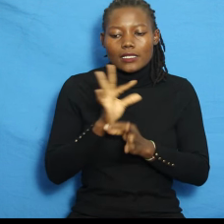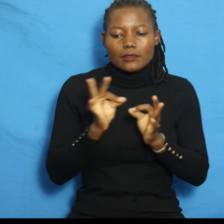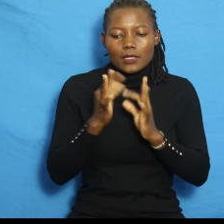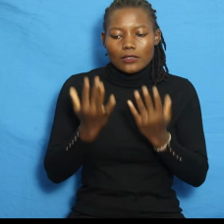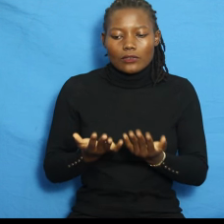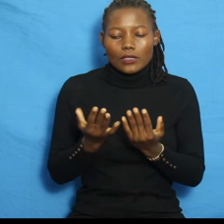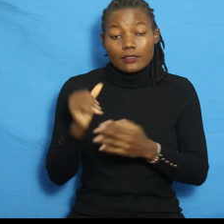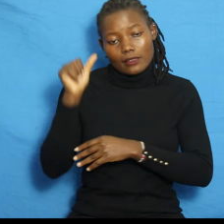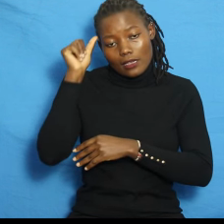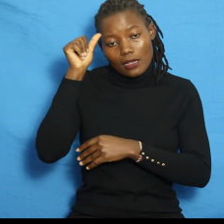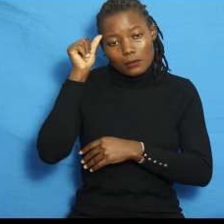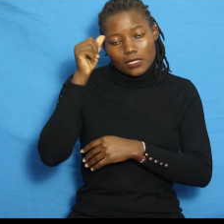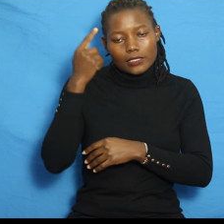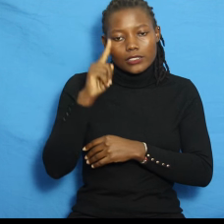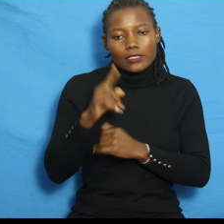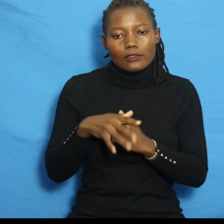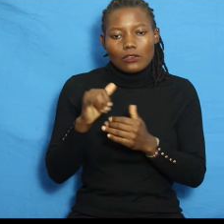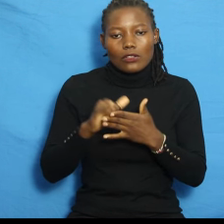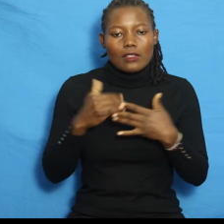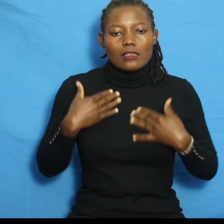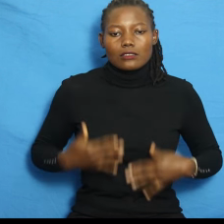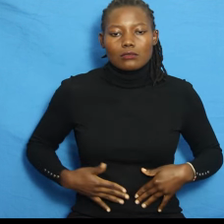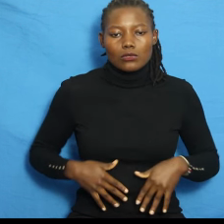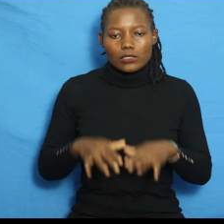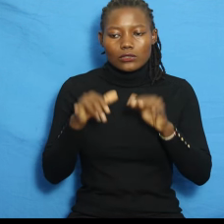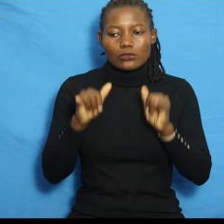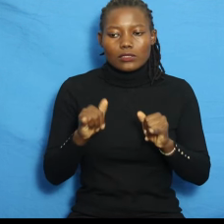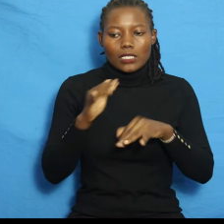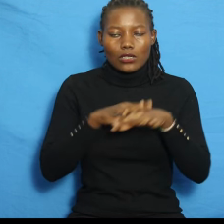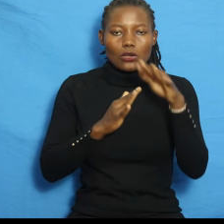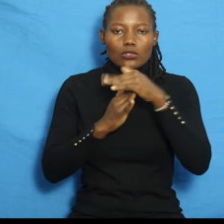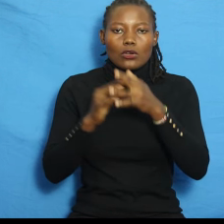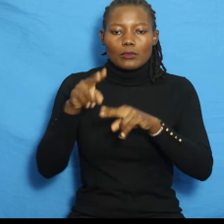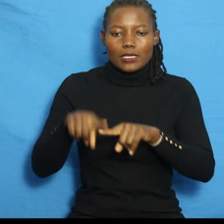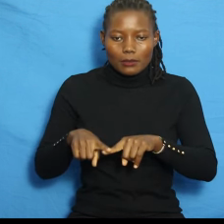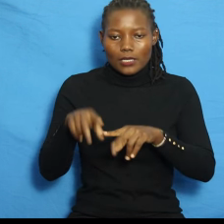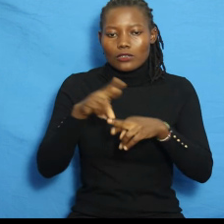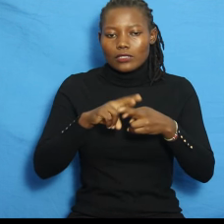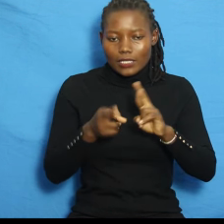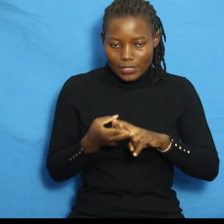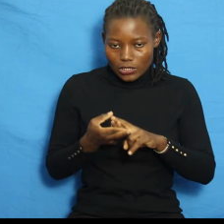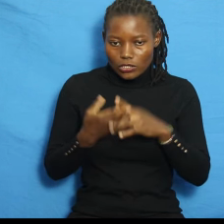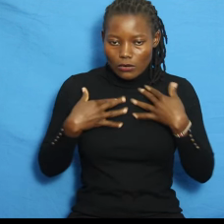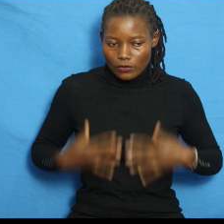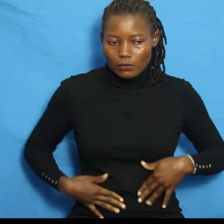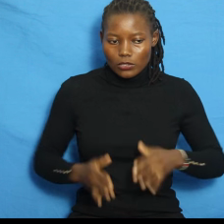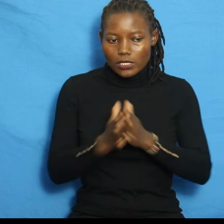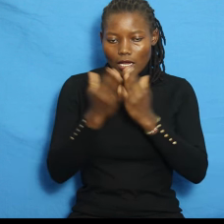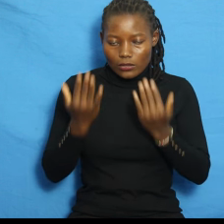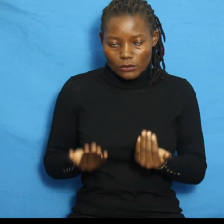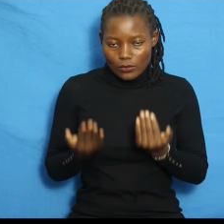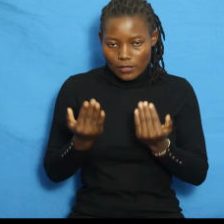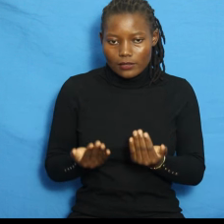Now, the ability of that body to float depends on the relationship between the body's buoyancy and its weight, according